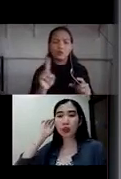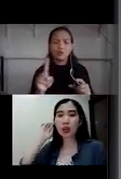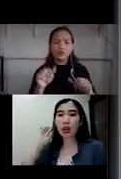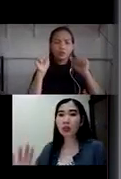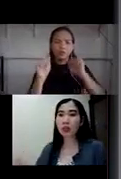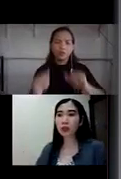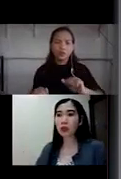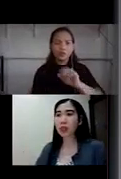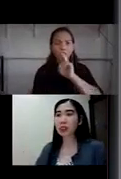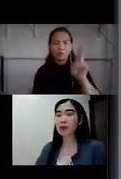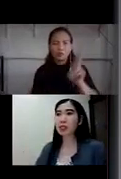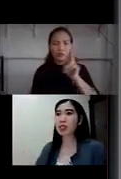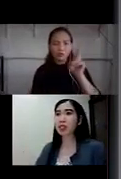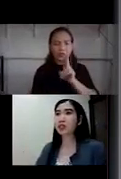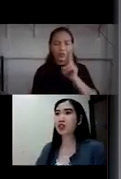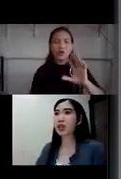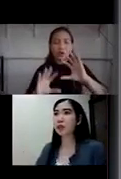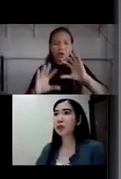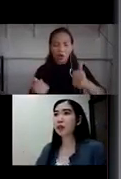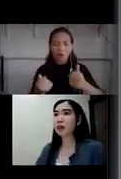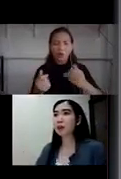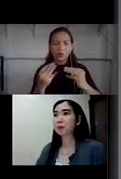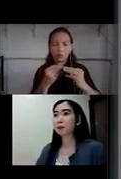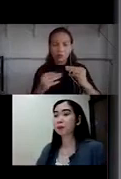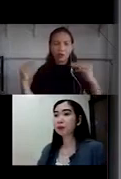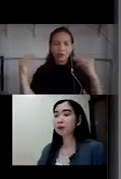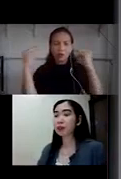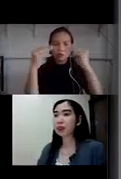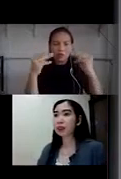gamitin o how can we maximize this drive?